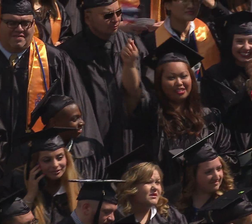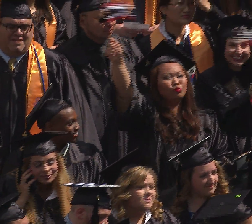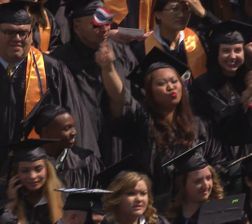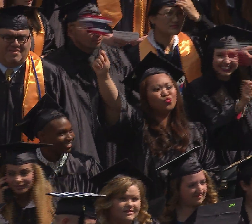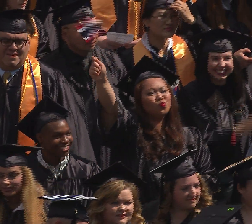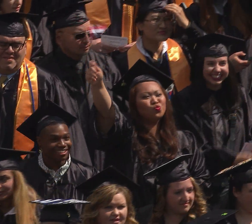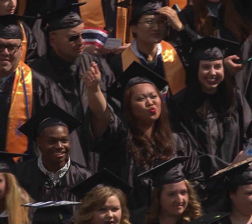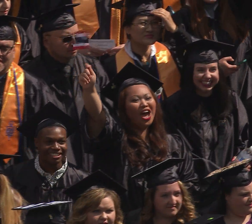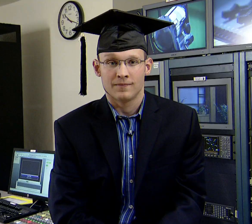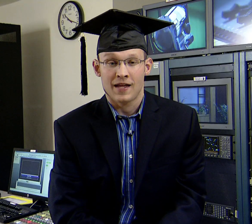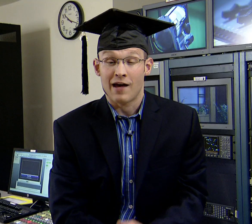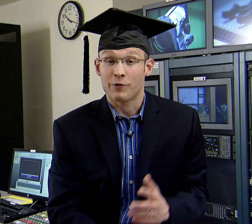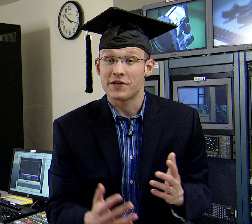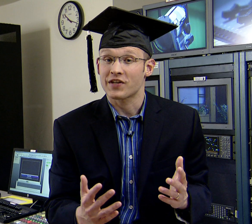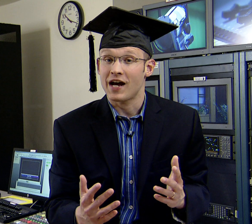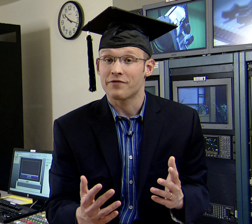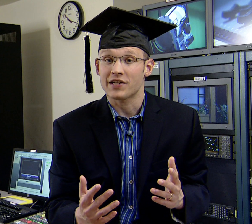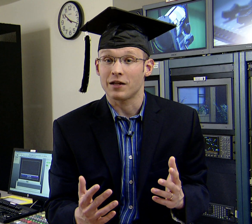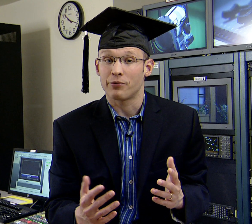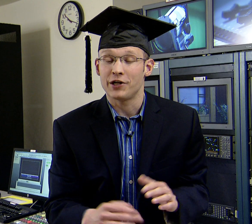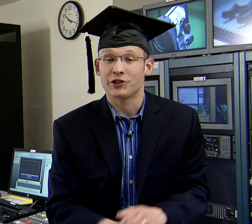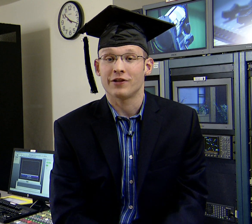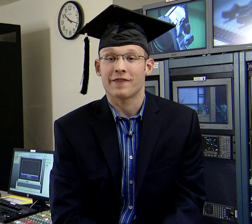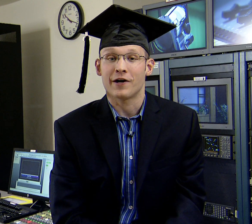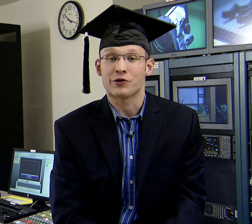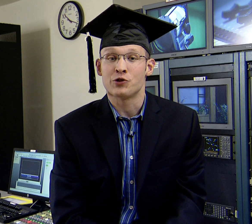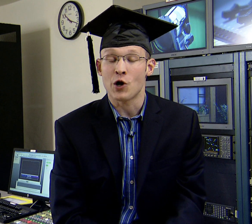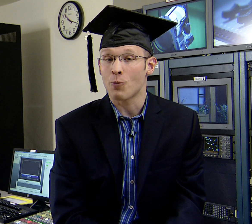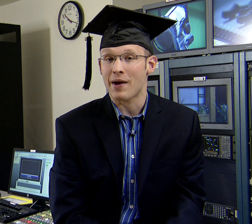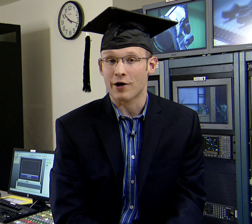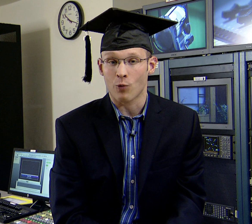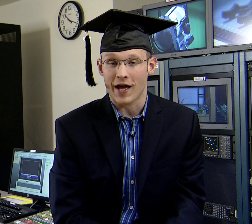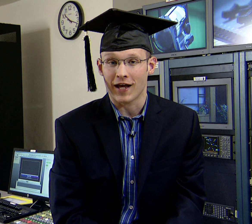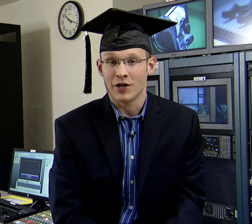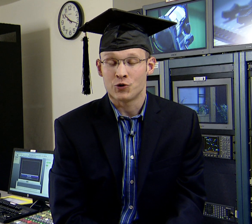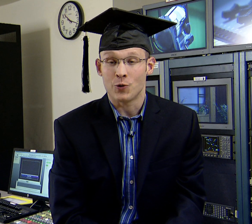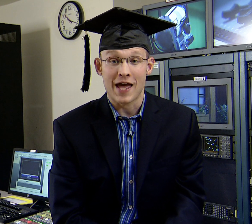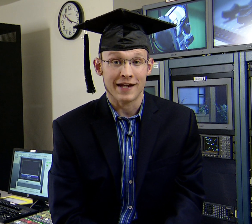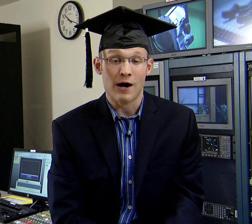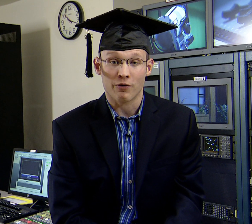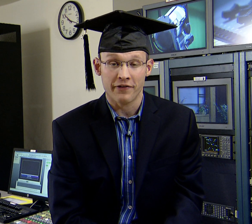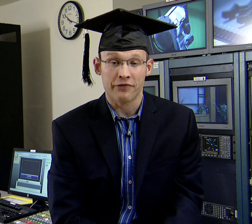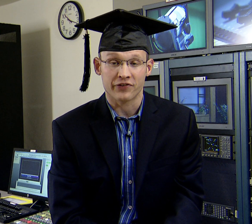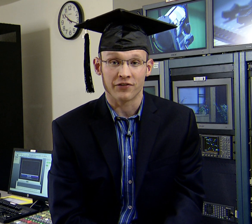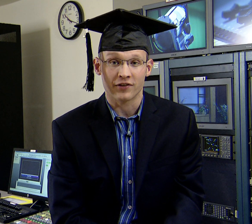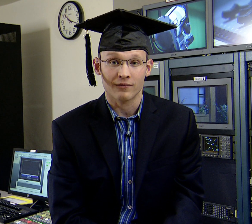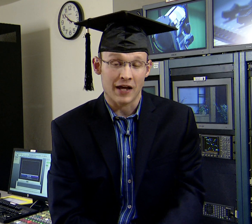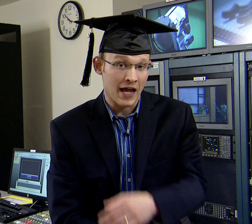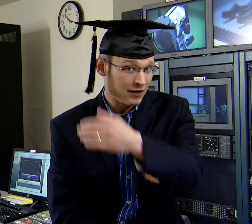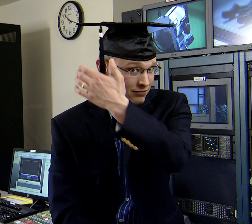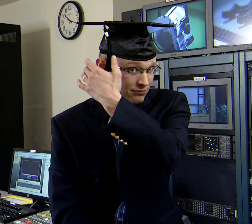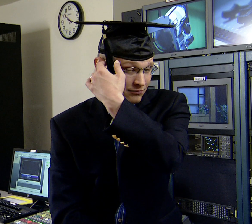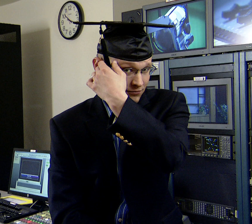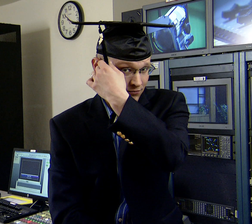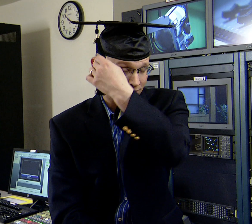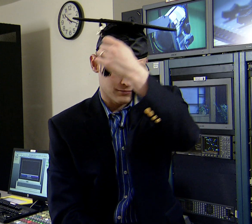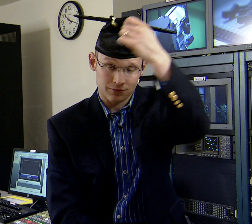degree graduates. And with this kind of celebration, there is no better way to end our 5th season